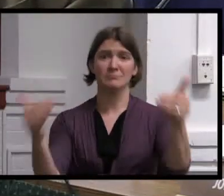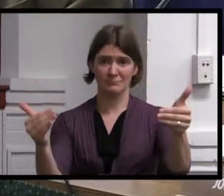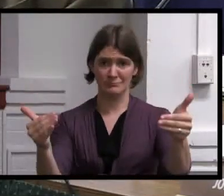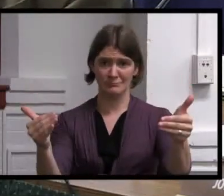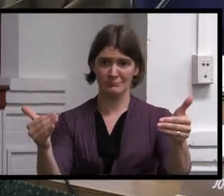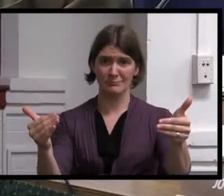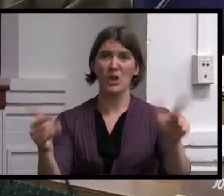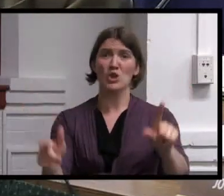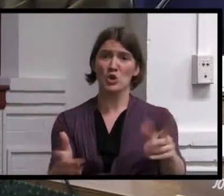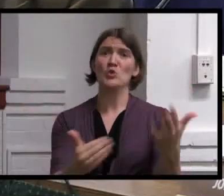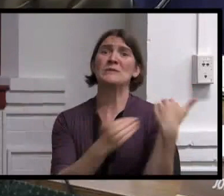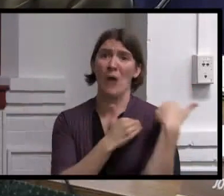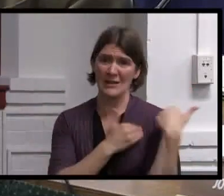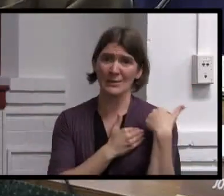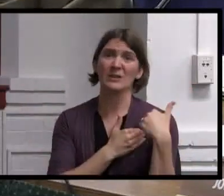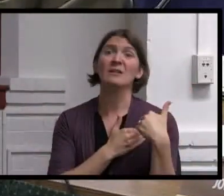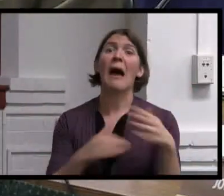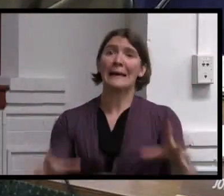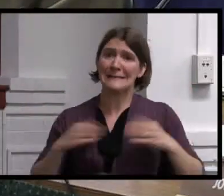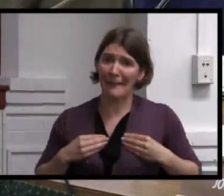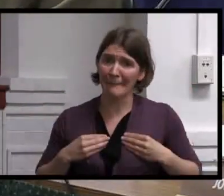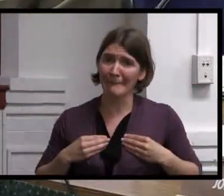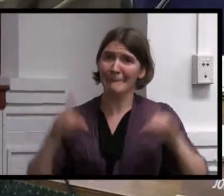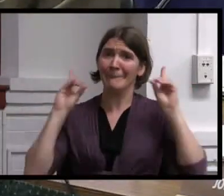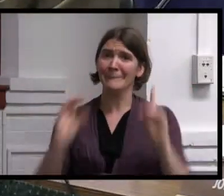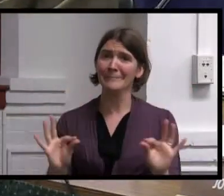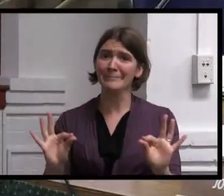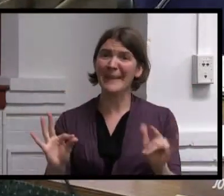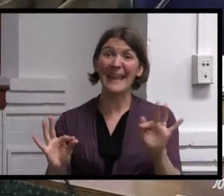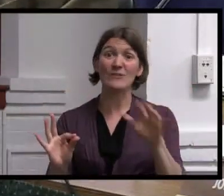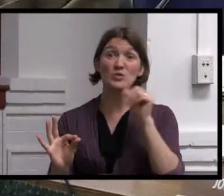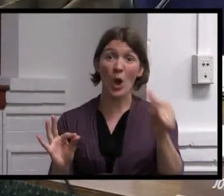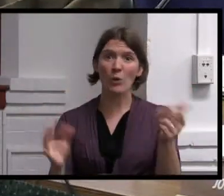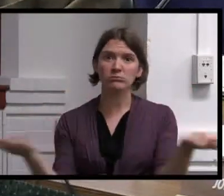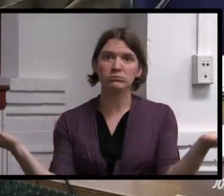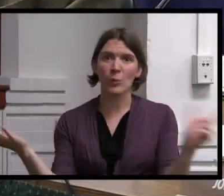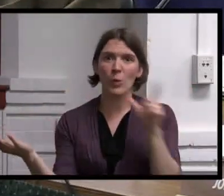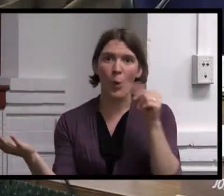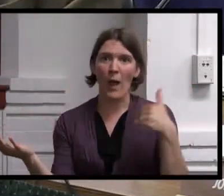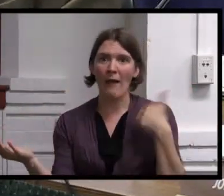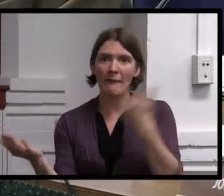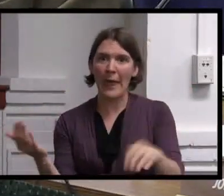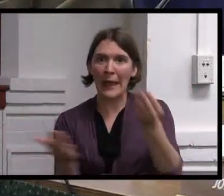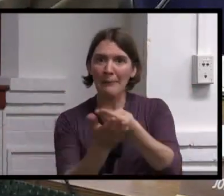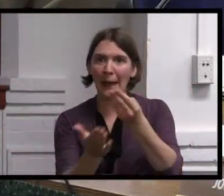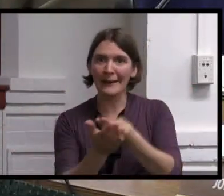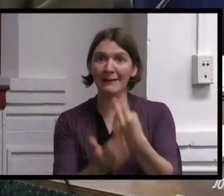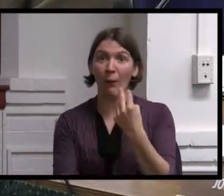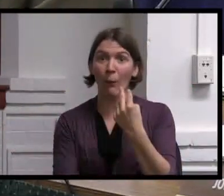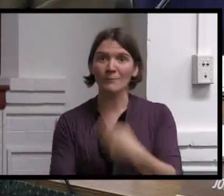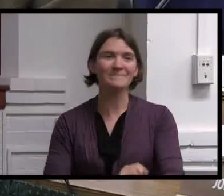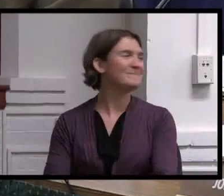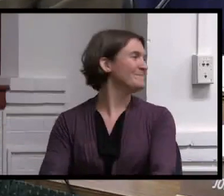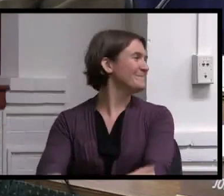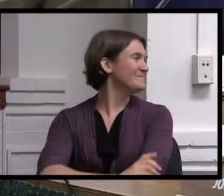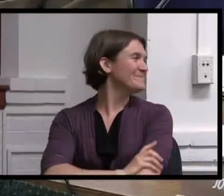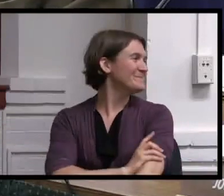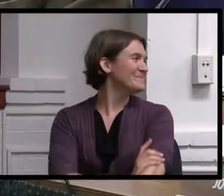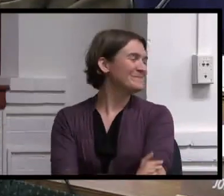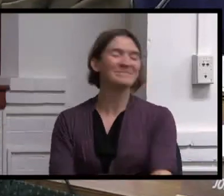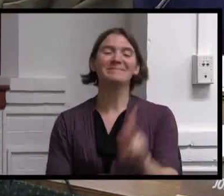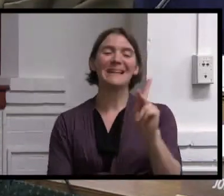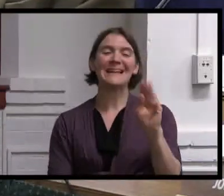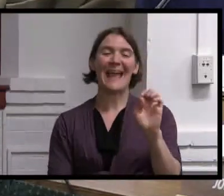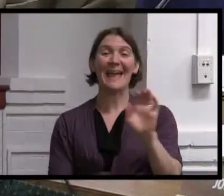we have a responsibility at this point to adopt this tax rate, or else we won't have sufficient taxes to fund government this year. Yeah. And